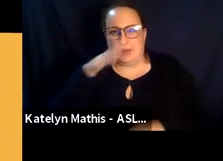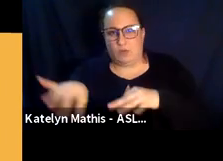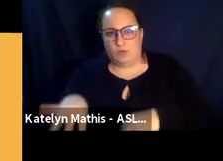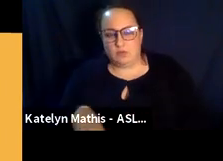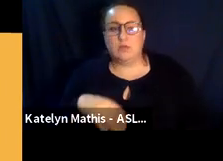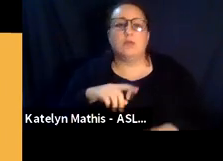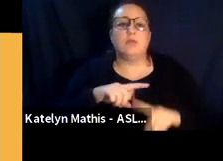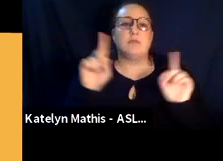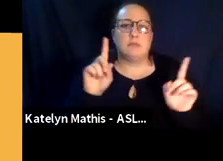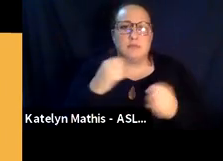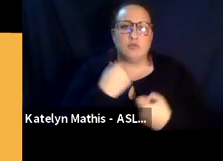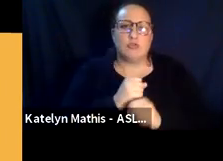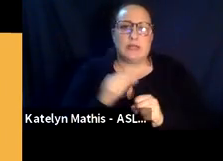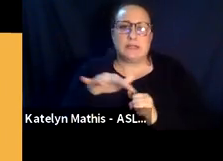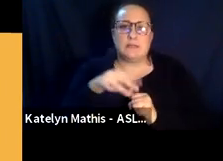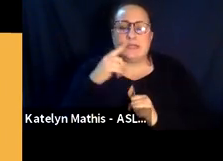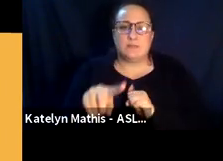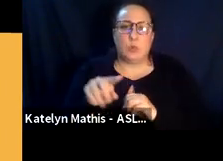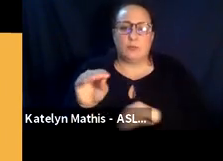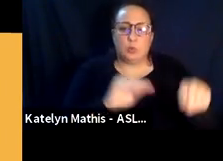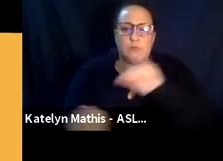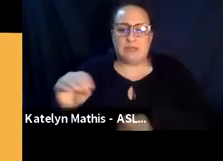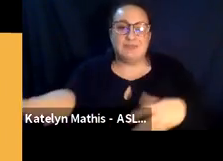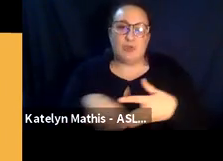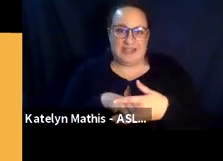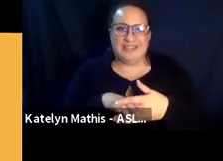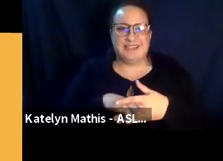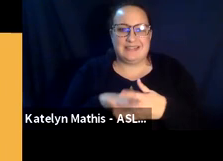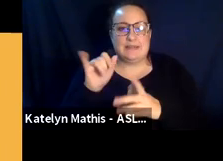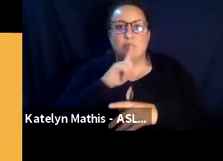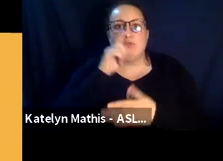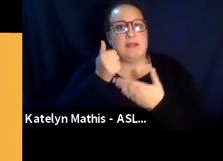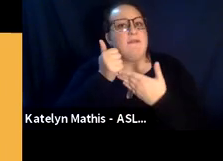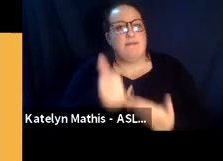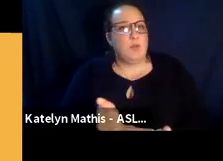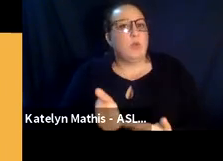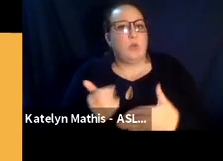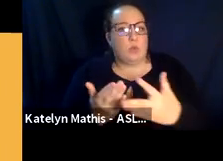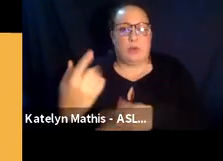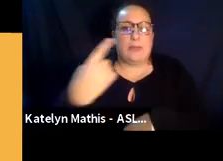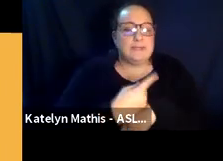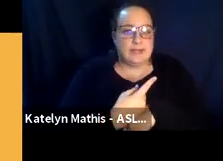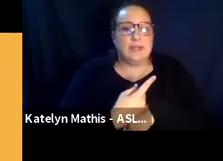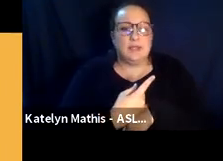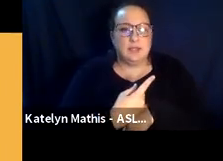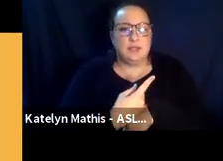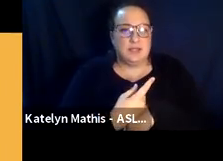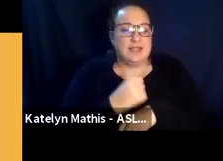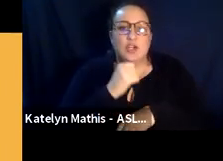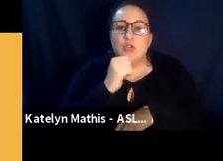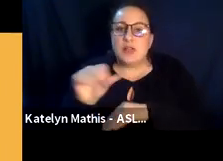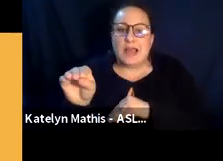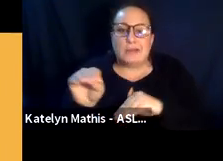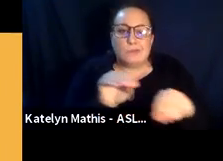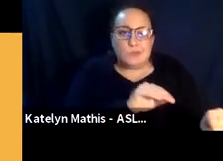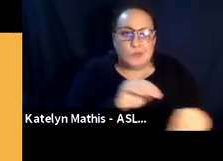about creating space for movement and for breaks. This can be really helpful throughout the day. They are not moving as much